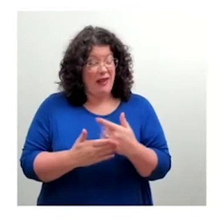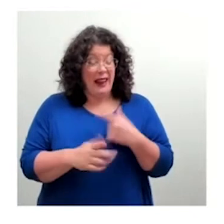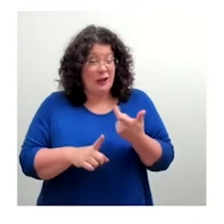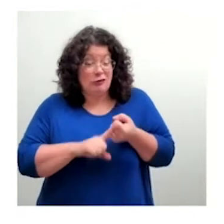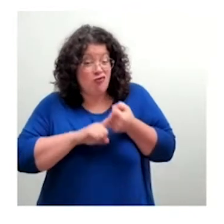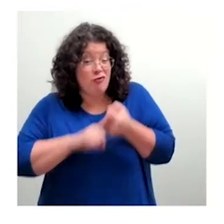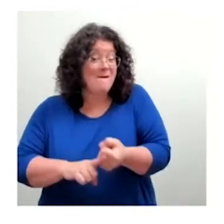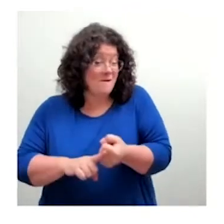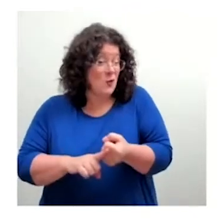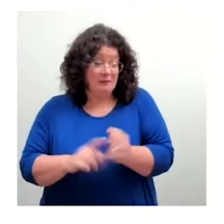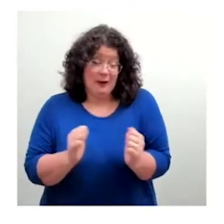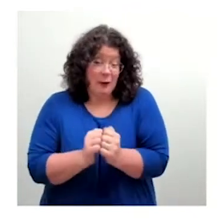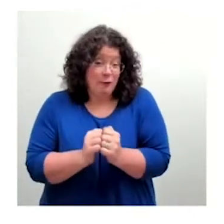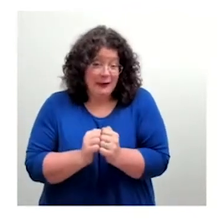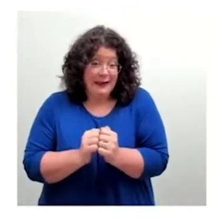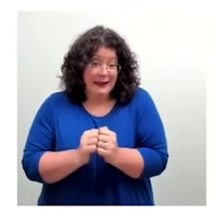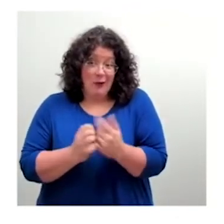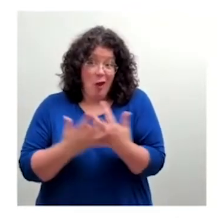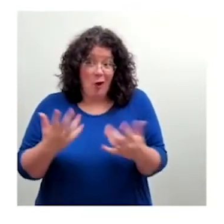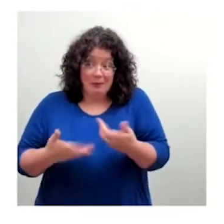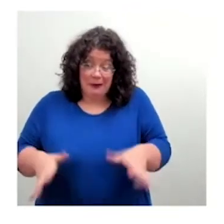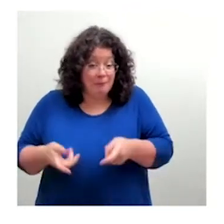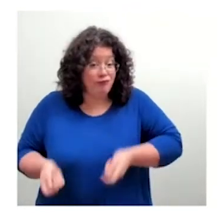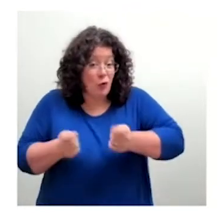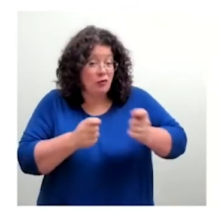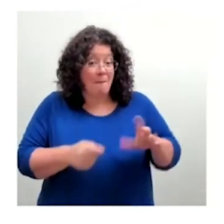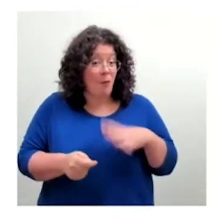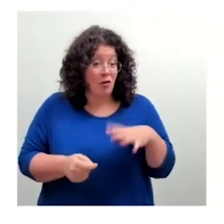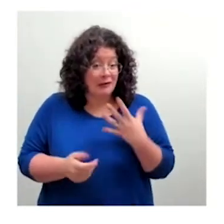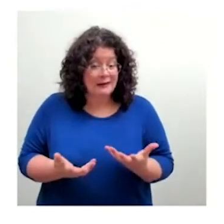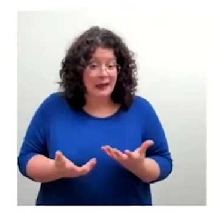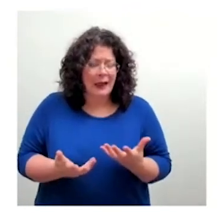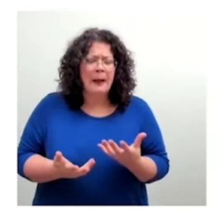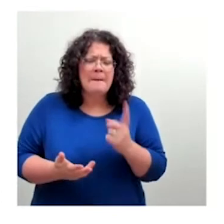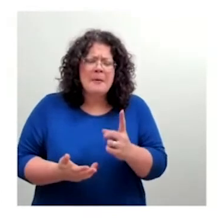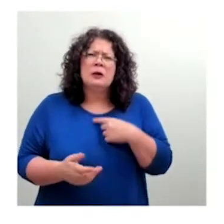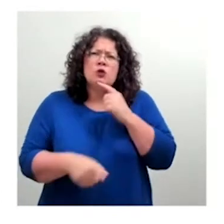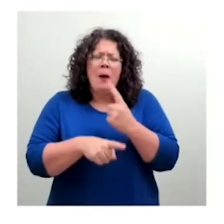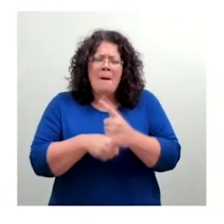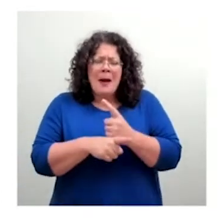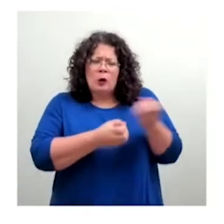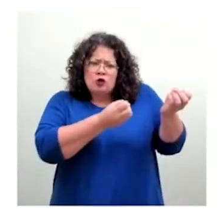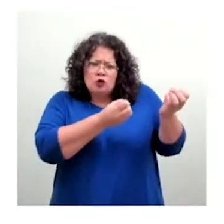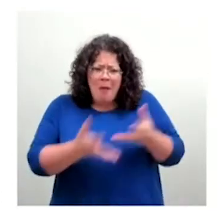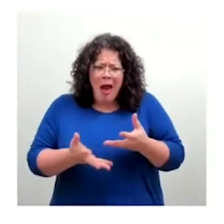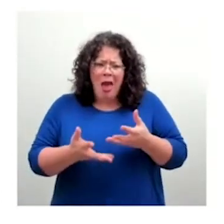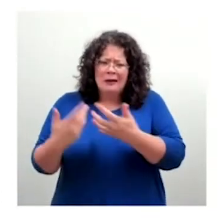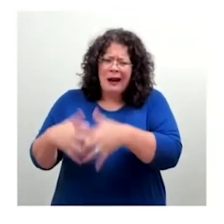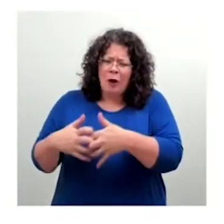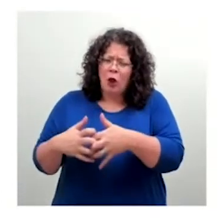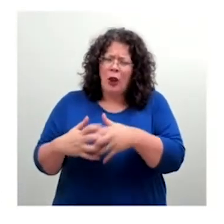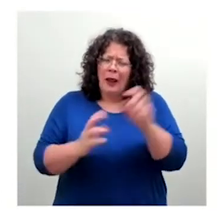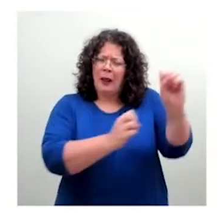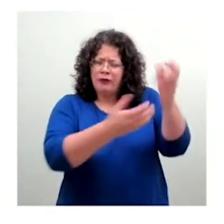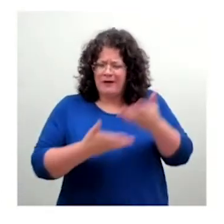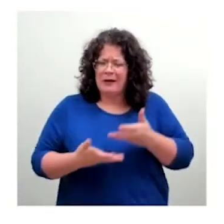provider side. So unsurprisingly, of course, at Microsoft, we believe that technology has a significant